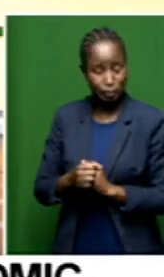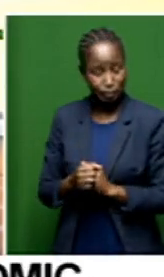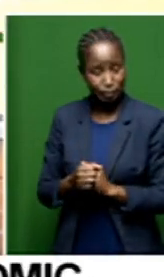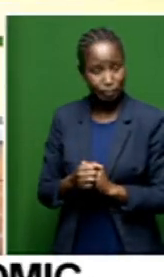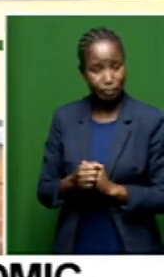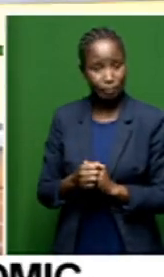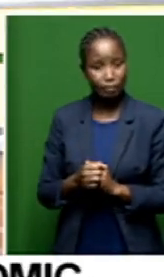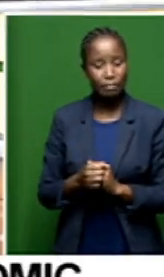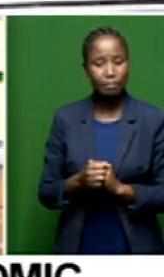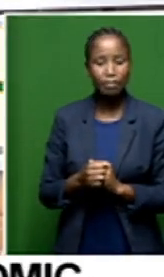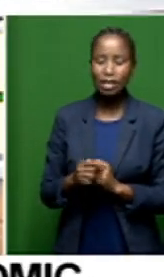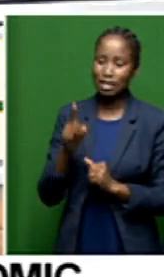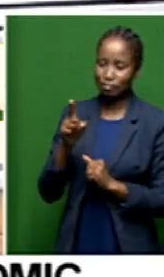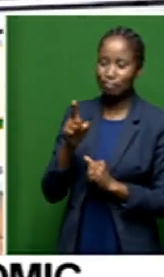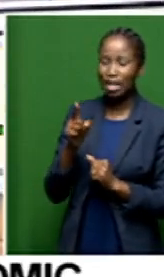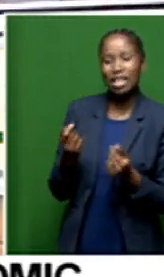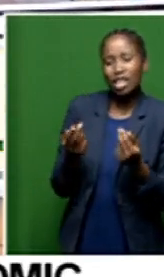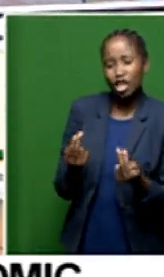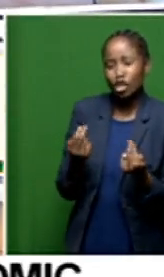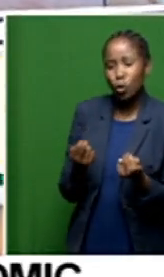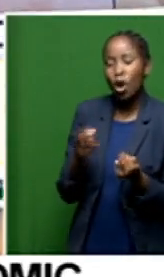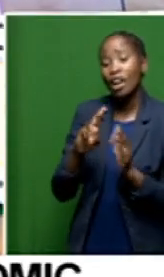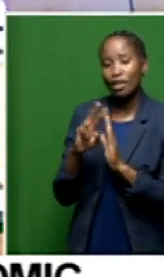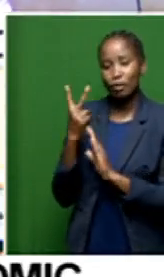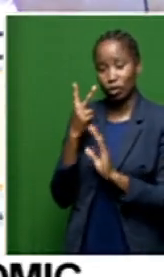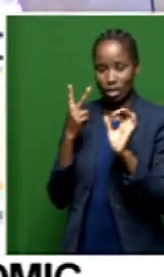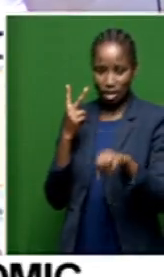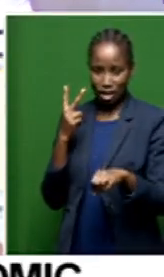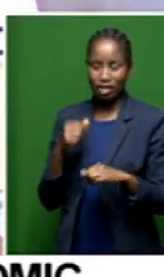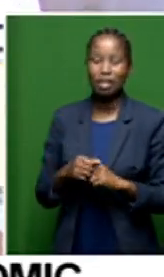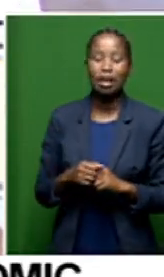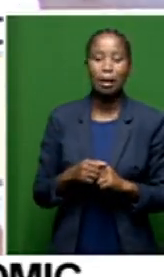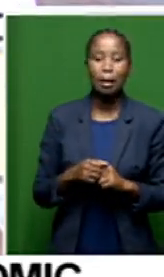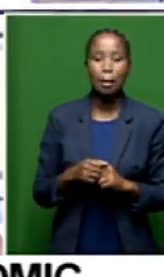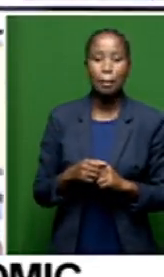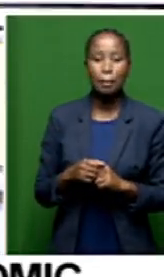was a modest revision, it does, however,